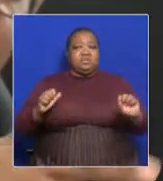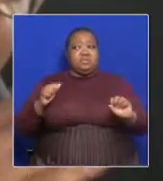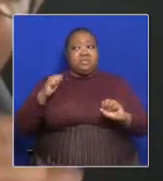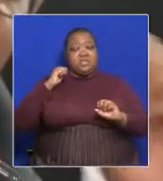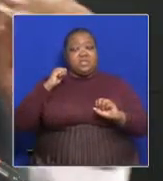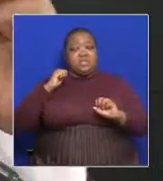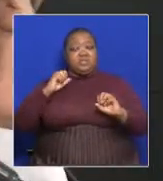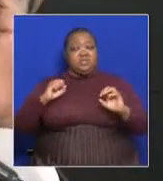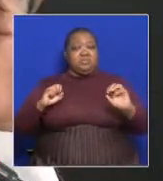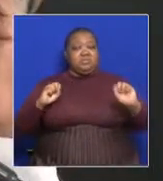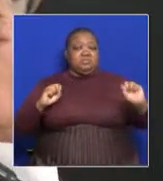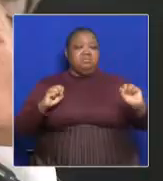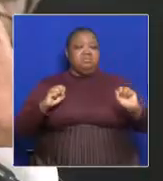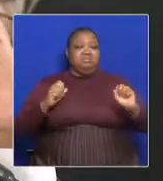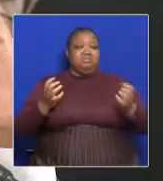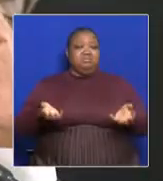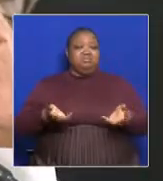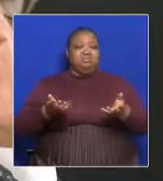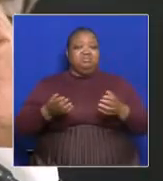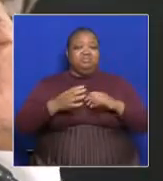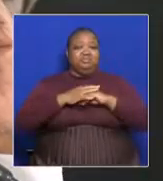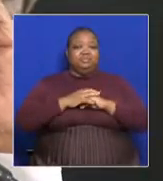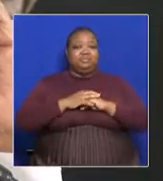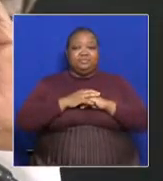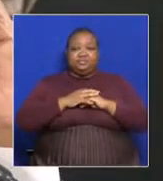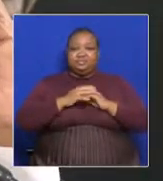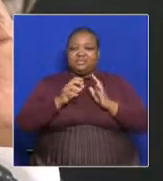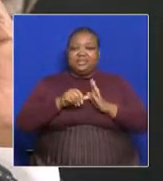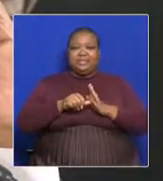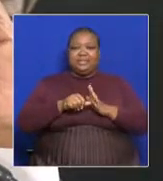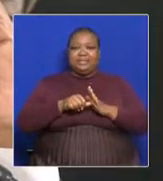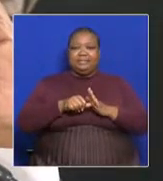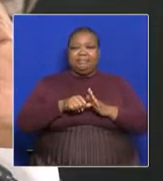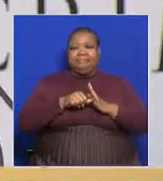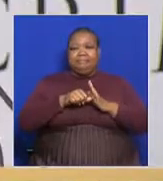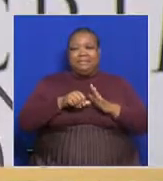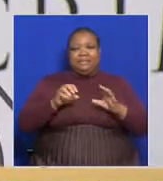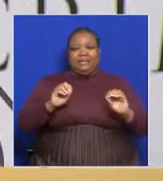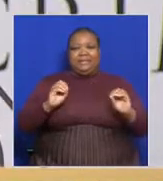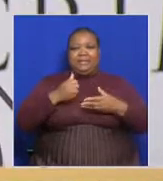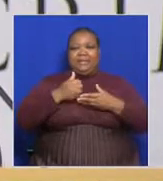to pale into insignificance. Do you accept that?